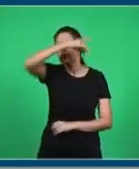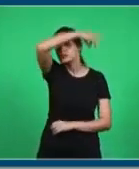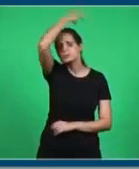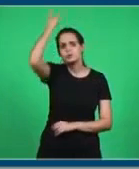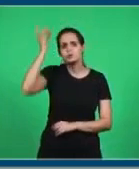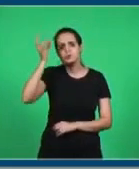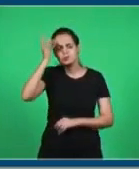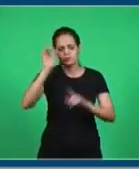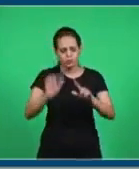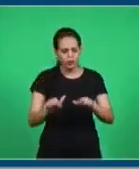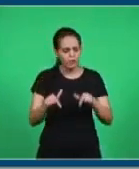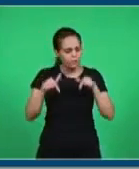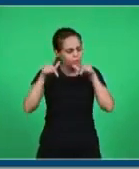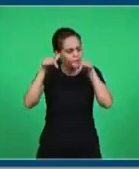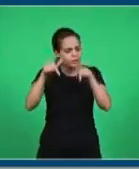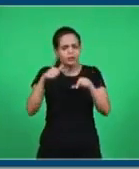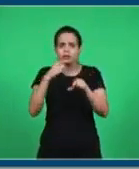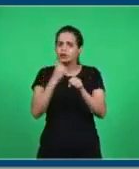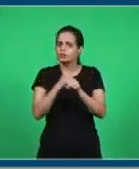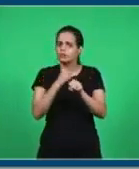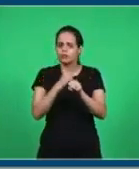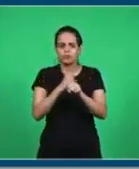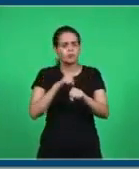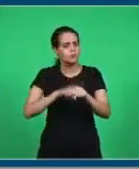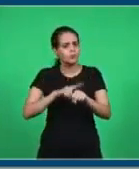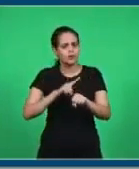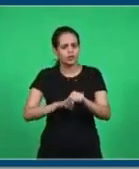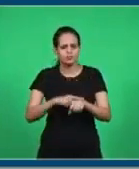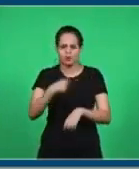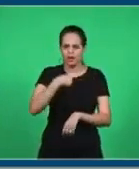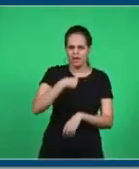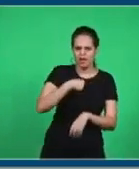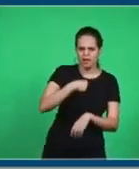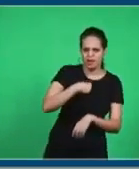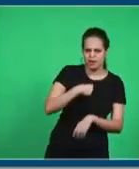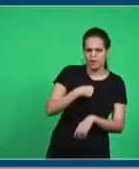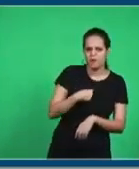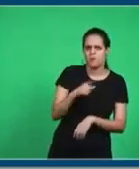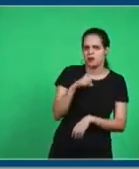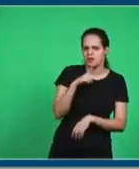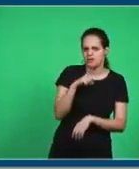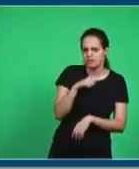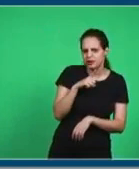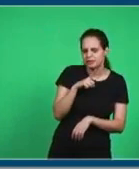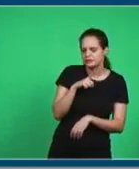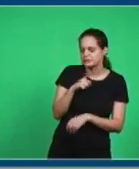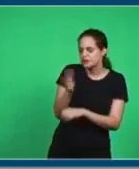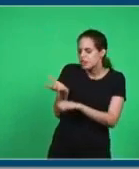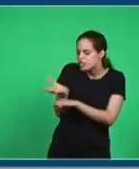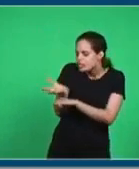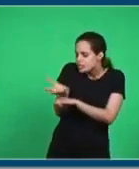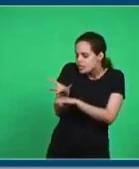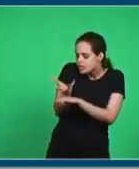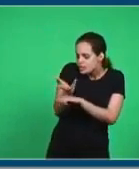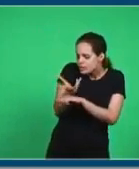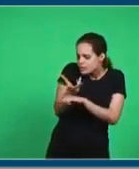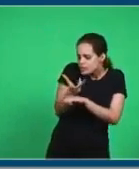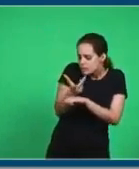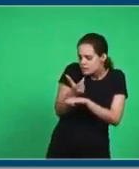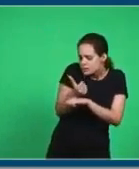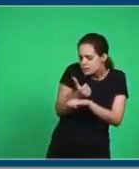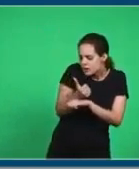work. It's not you that you are doing it. It's not man. It's not I'm the one who is trying to convince you psychologically,